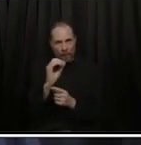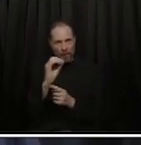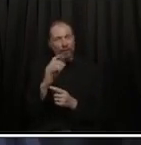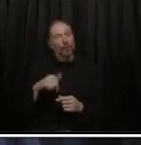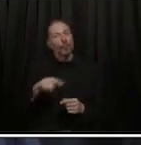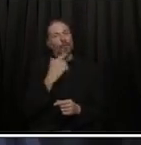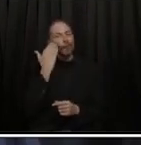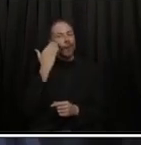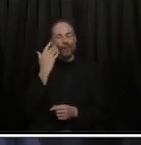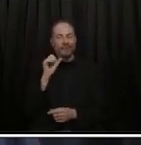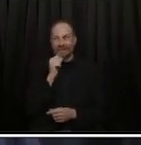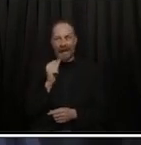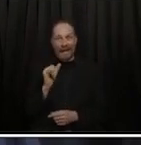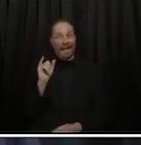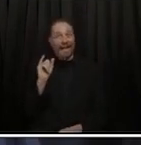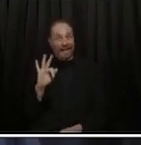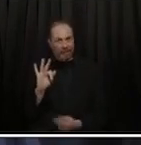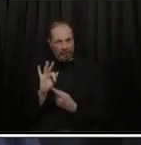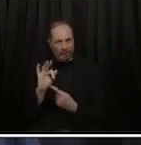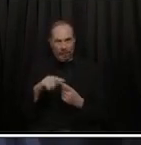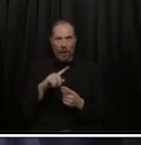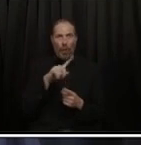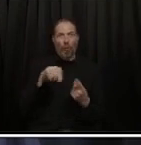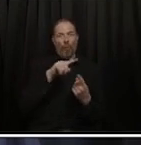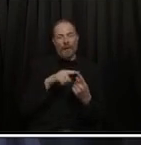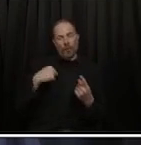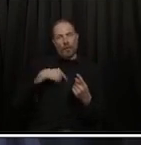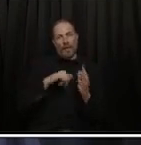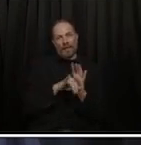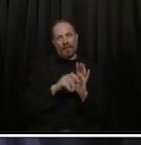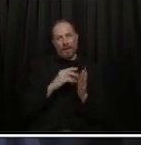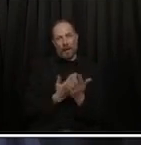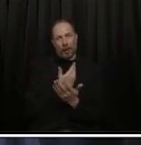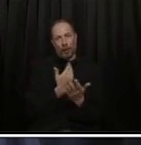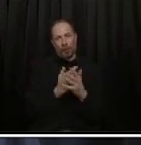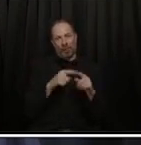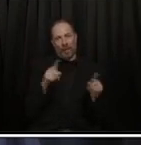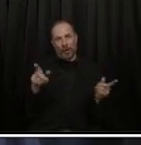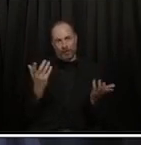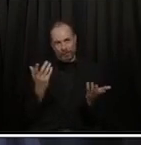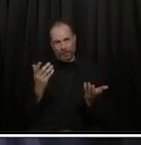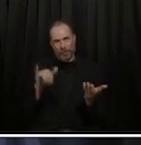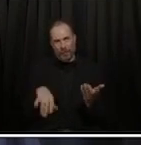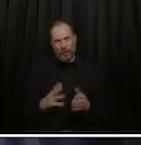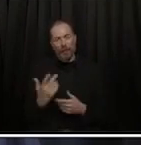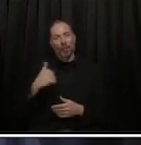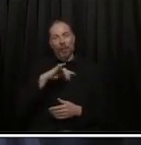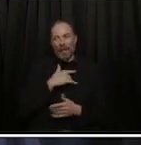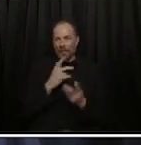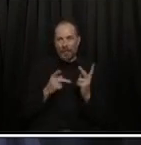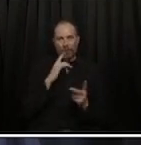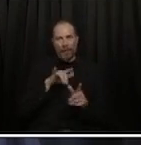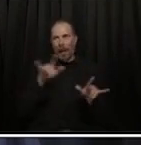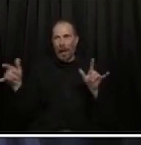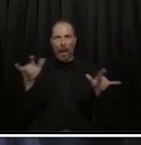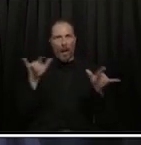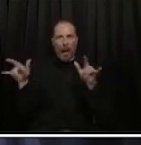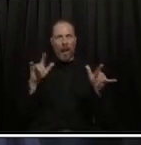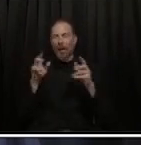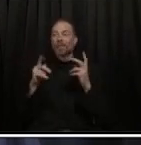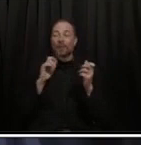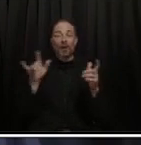of if, it was a matter of when it was identified in Colorado. We have travelers that return from Southern